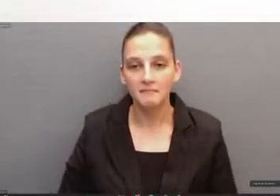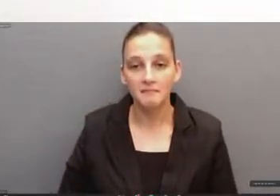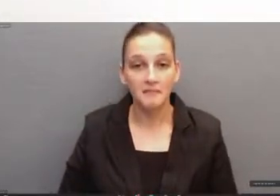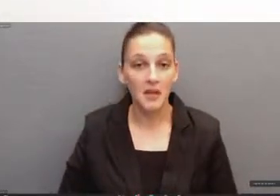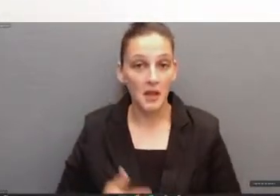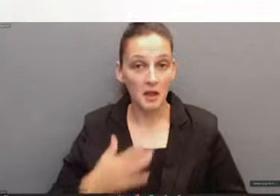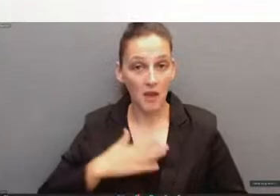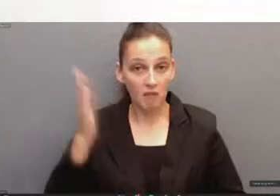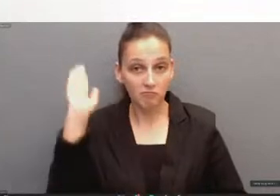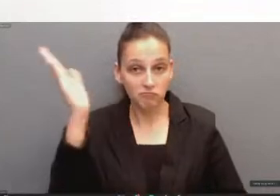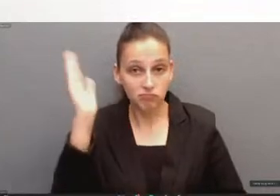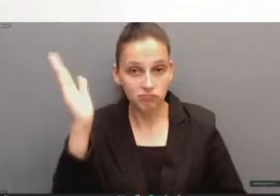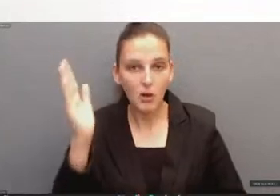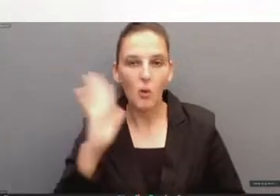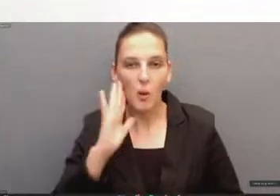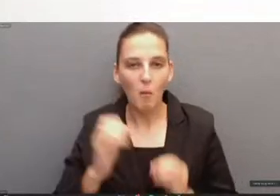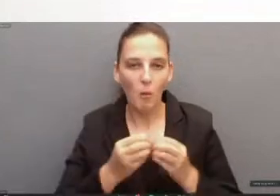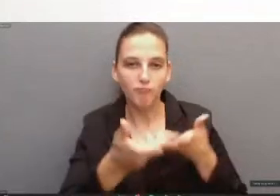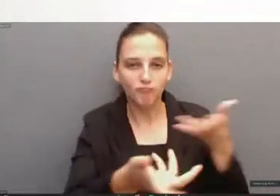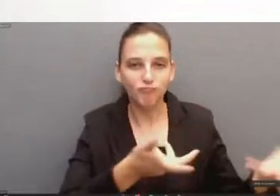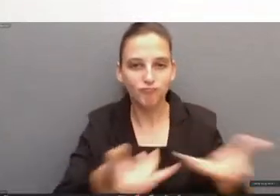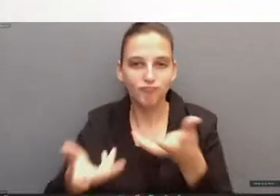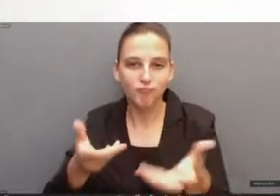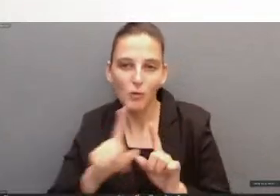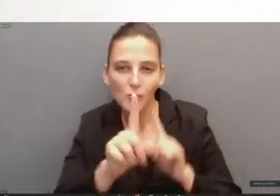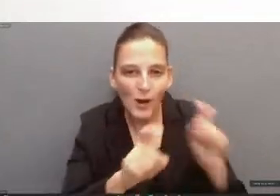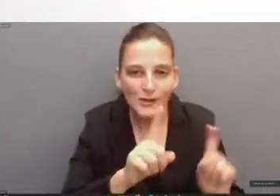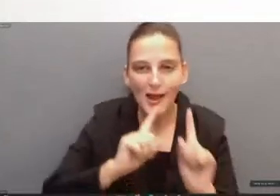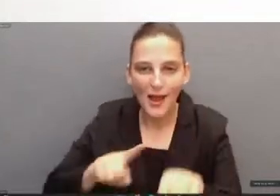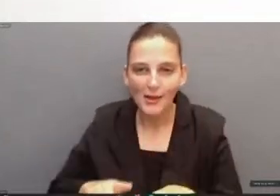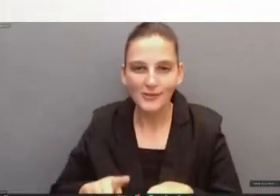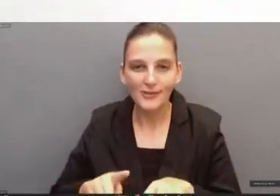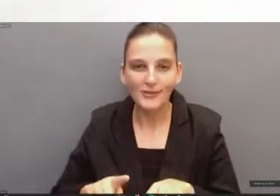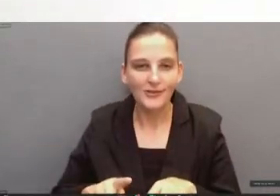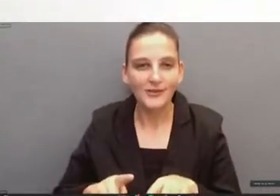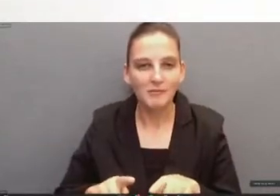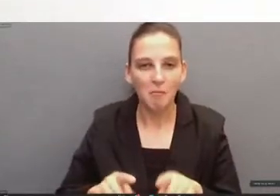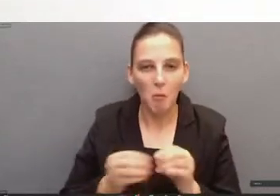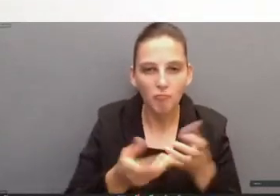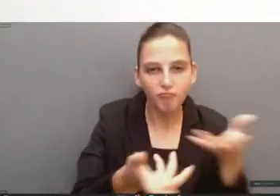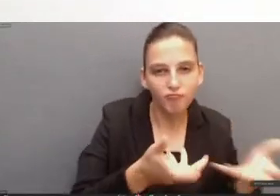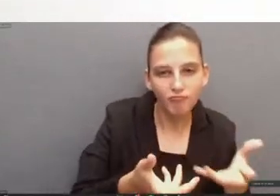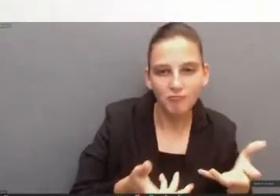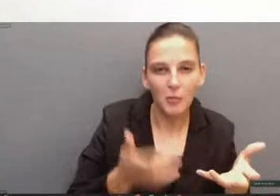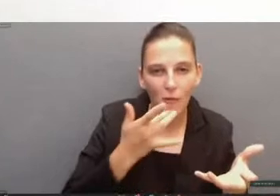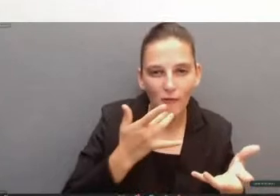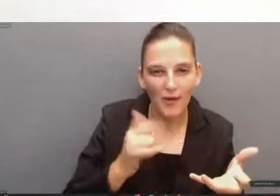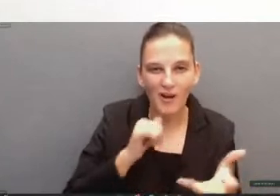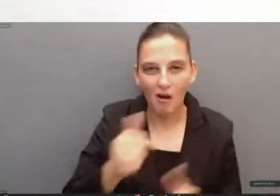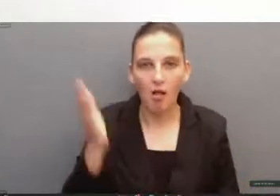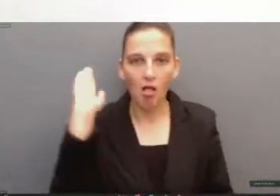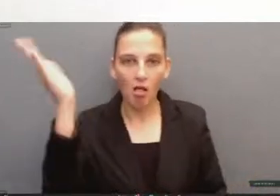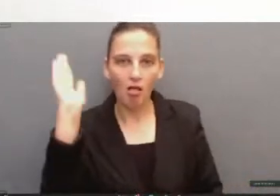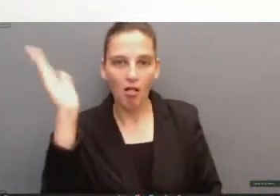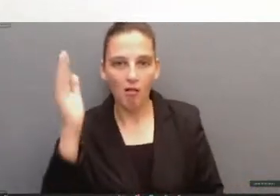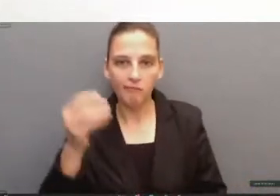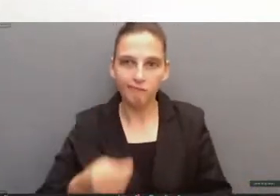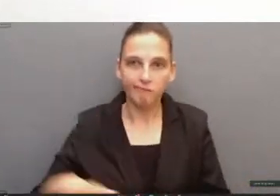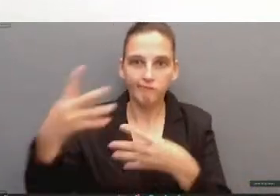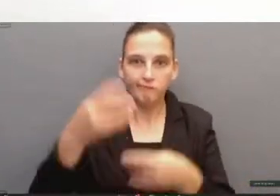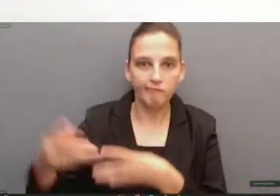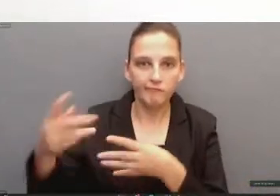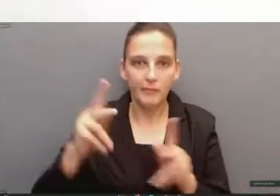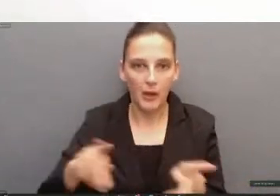interactive and interesting to you than going through a number of PowerPoint presentations and slides. The other thing I will